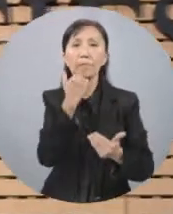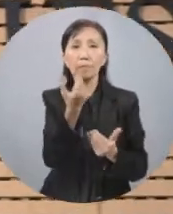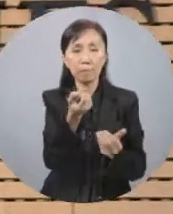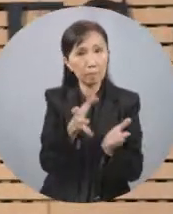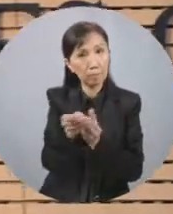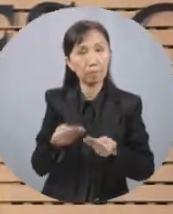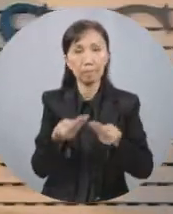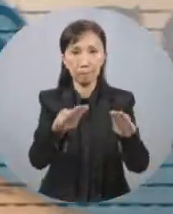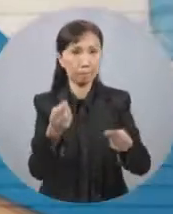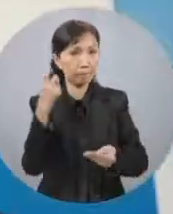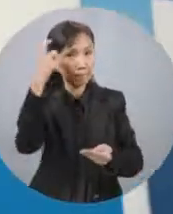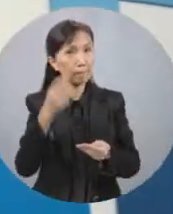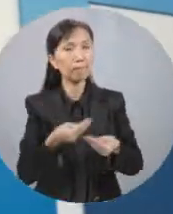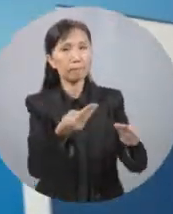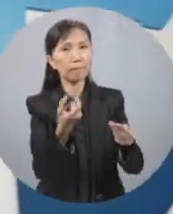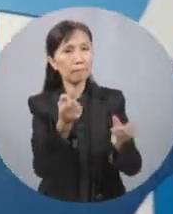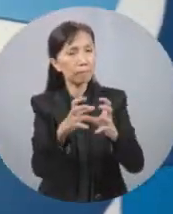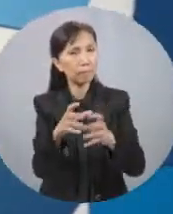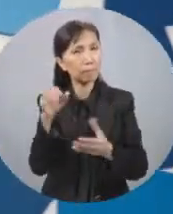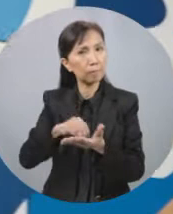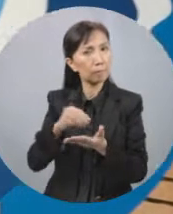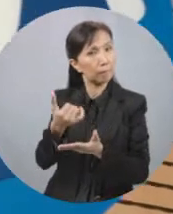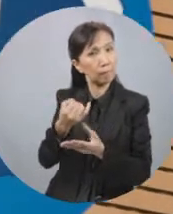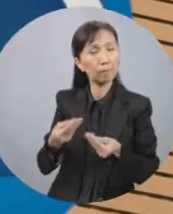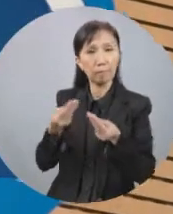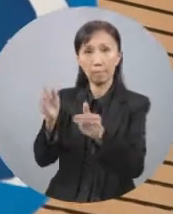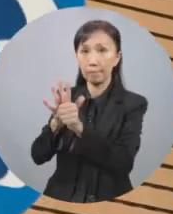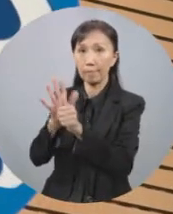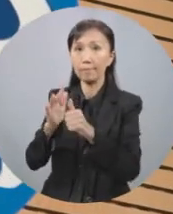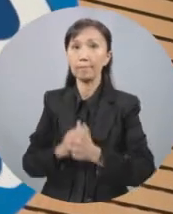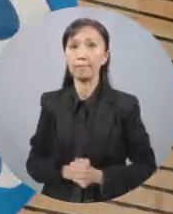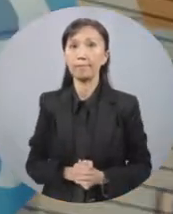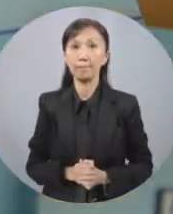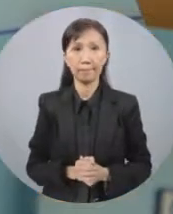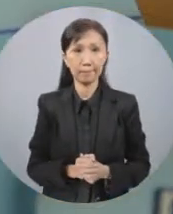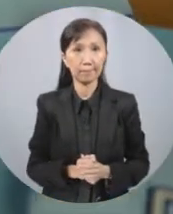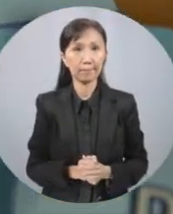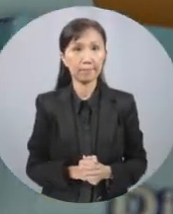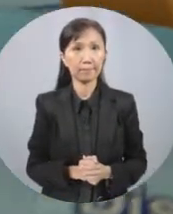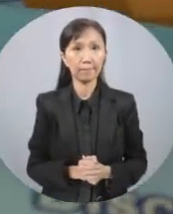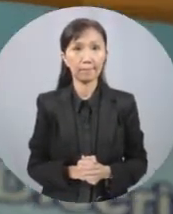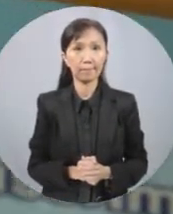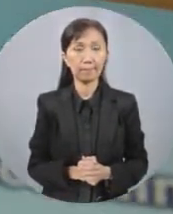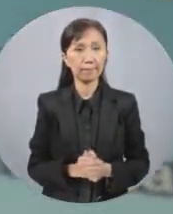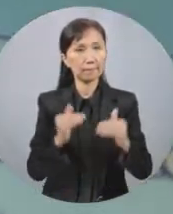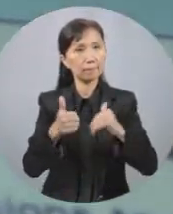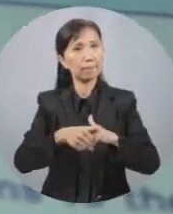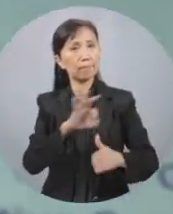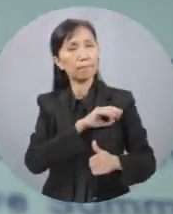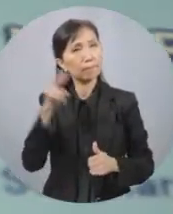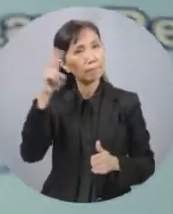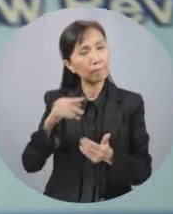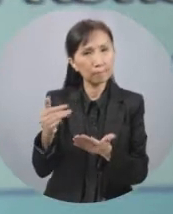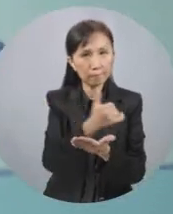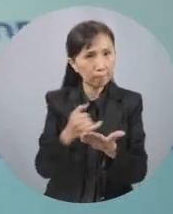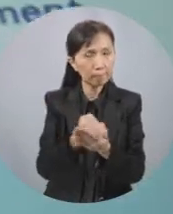and Complaints Committee, which has been delegated with the power to decide which cases should be given assistance. The Commission will